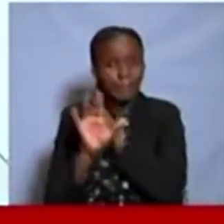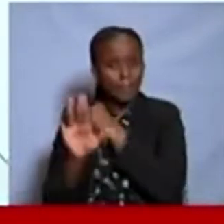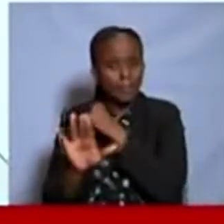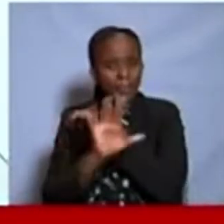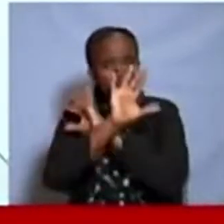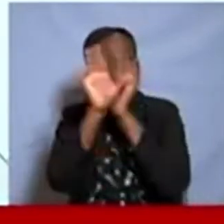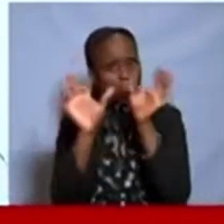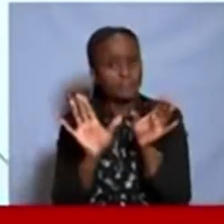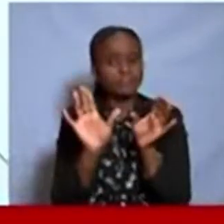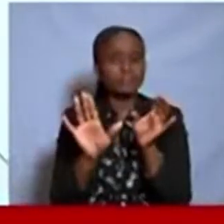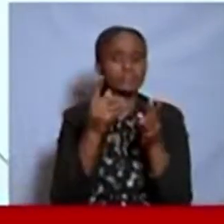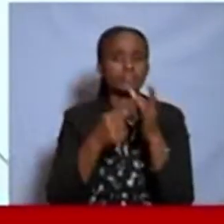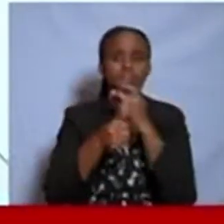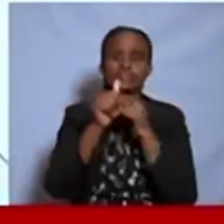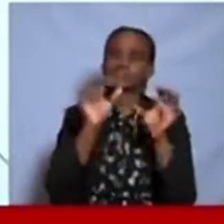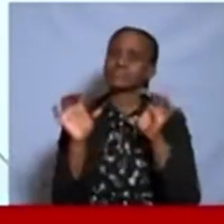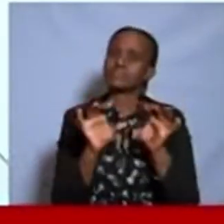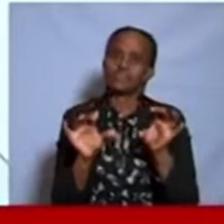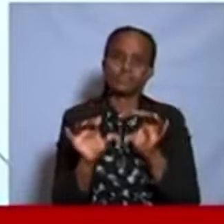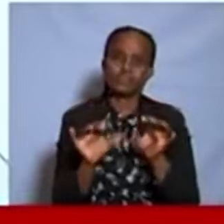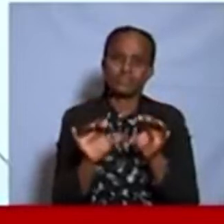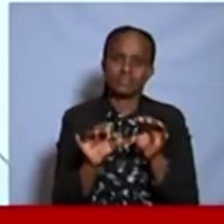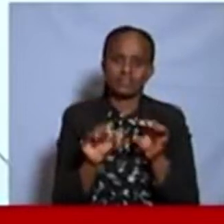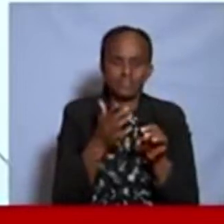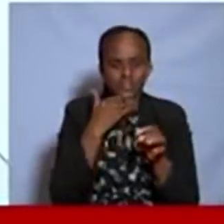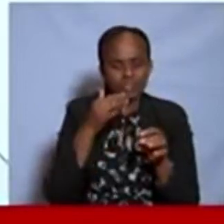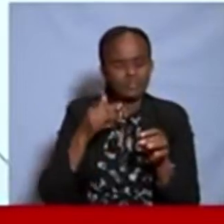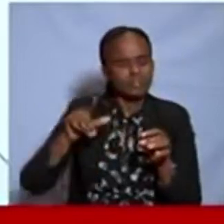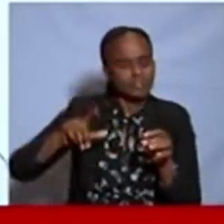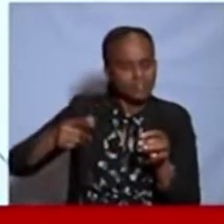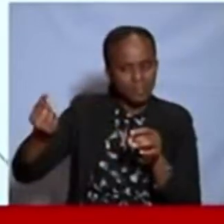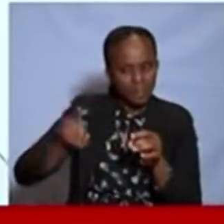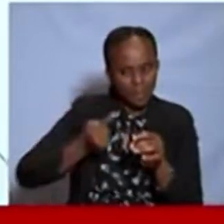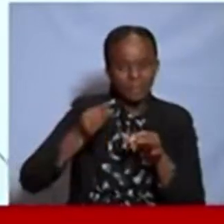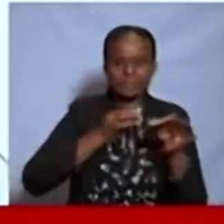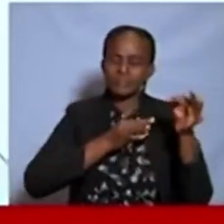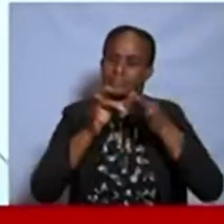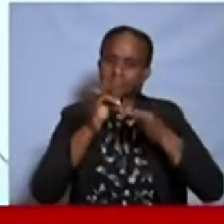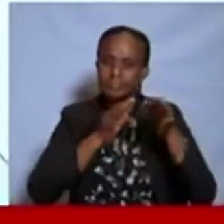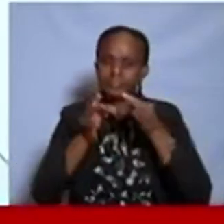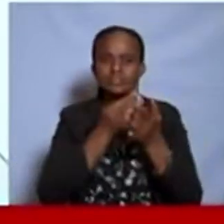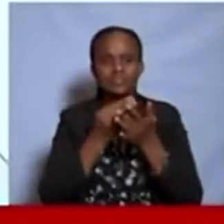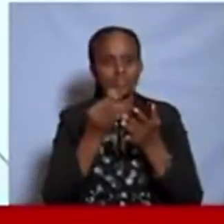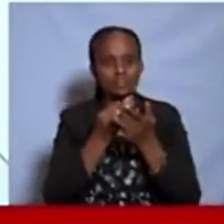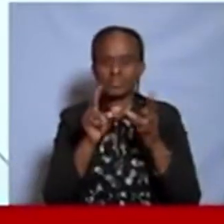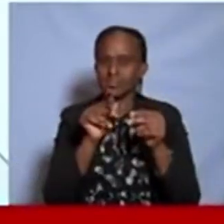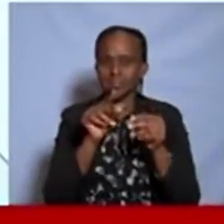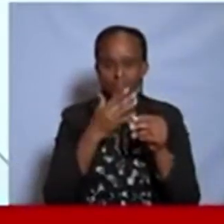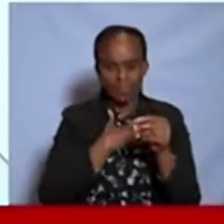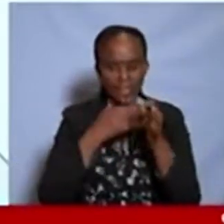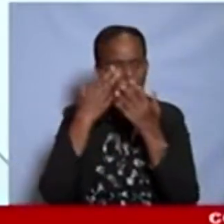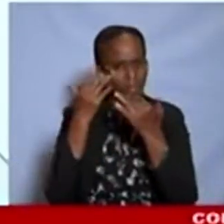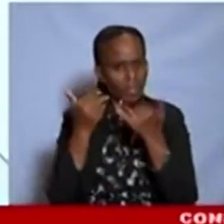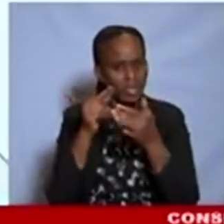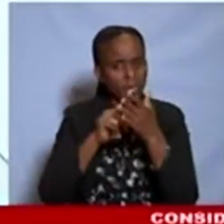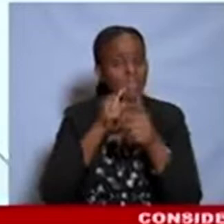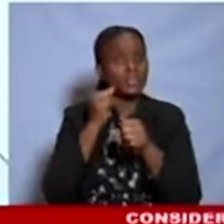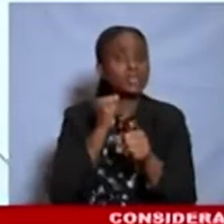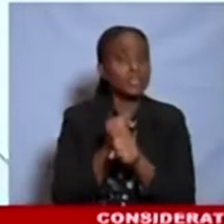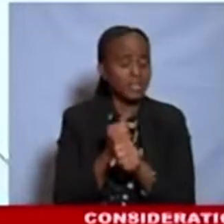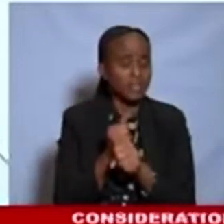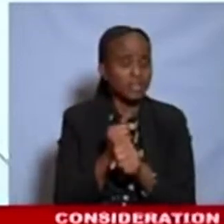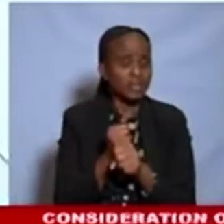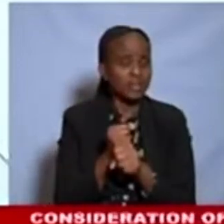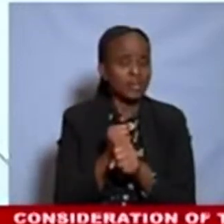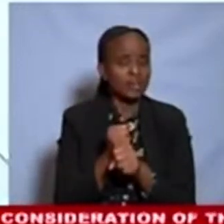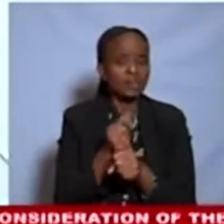very clear, on what you should do. Not coming here to justify, failure. It is my hope that next year